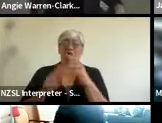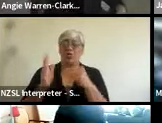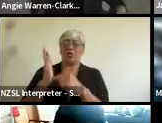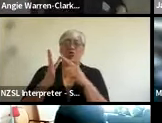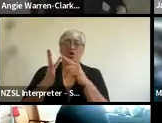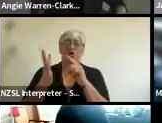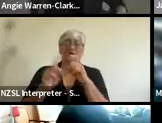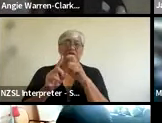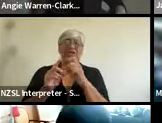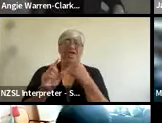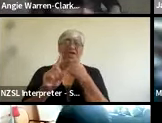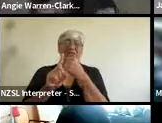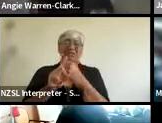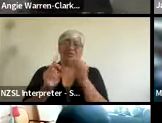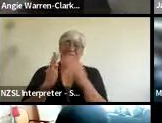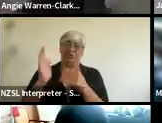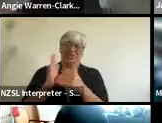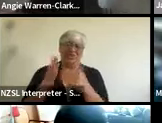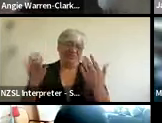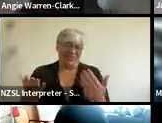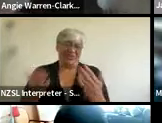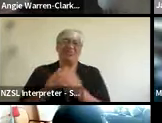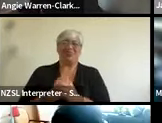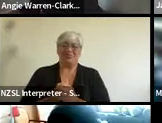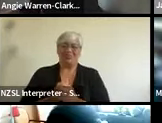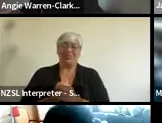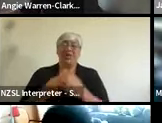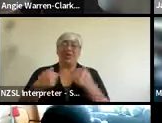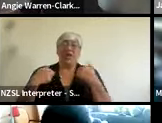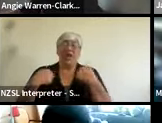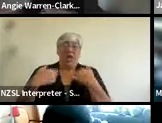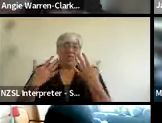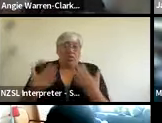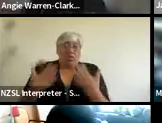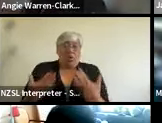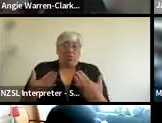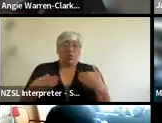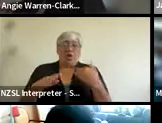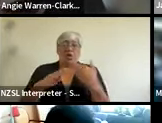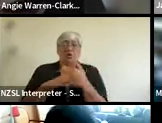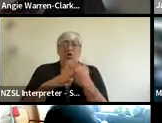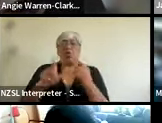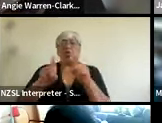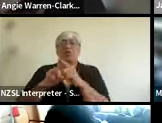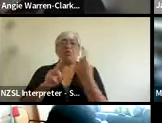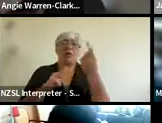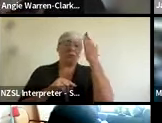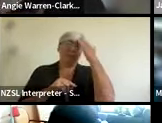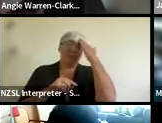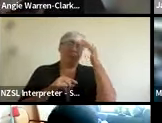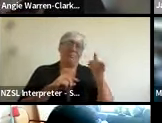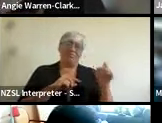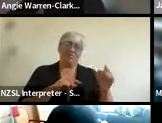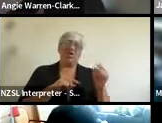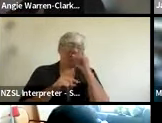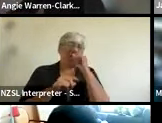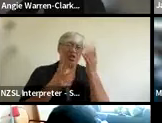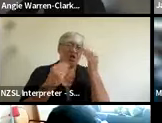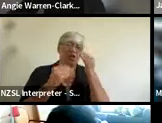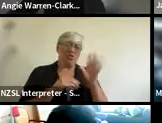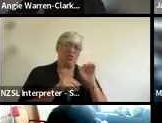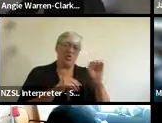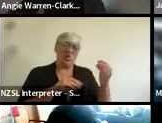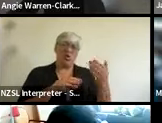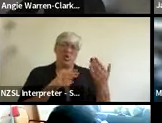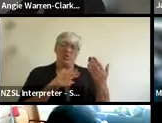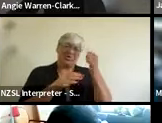Zealand. I'm director of that. So I am currently working with a mother. We can learn from her journey.